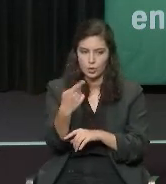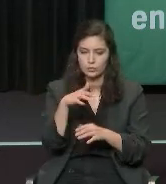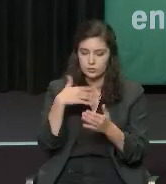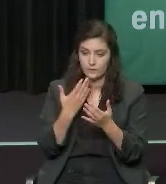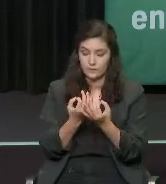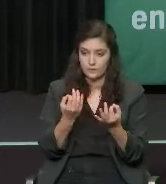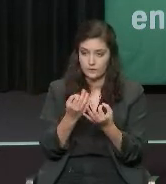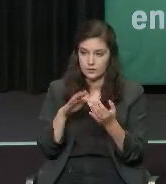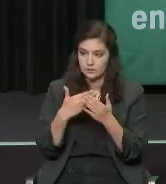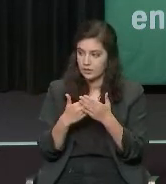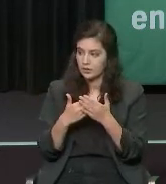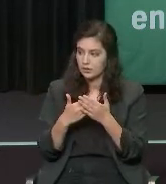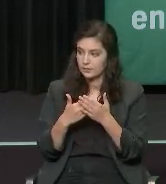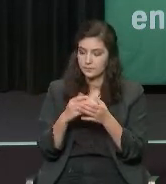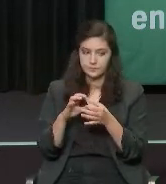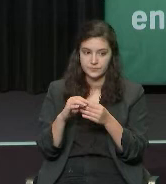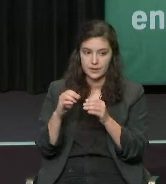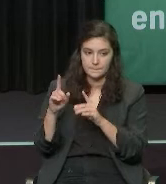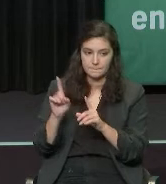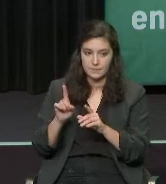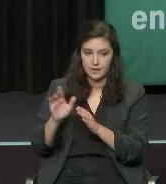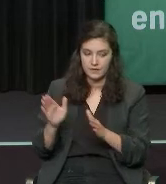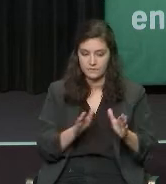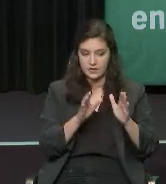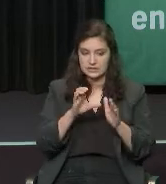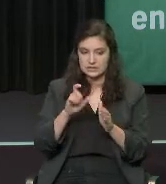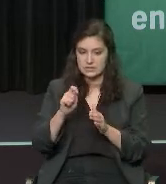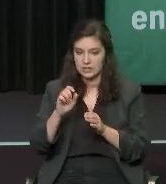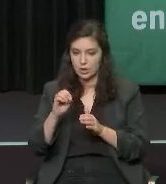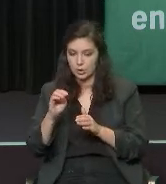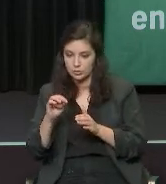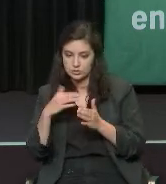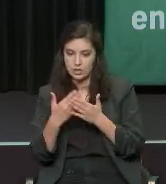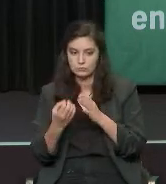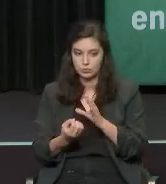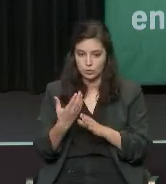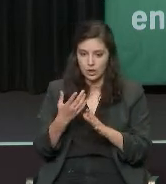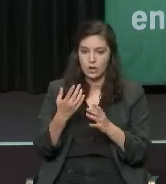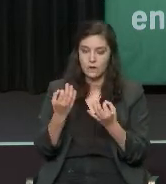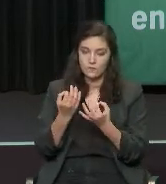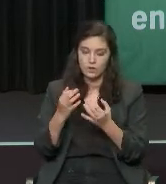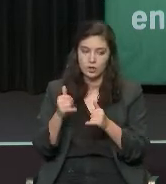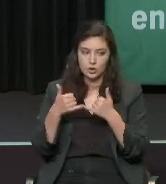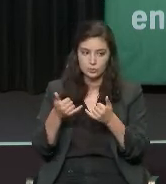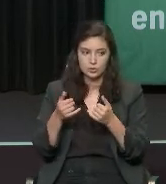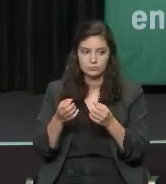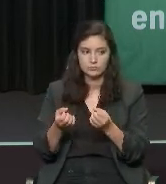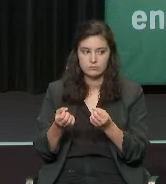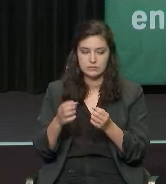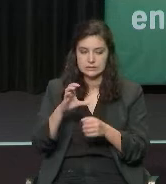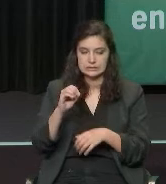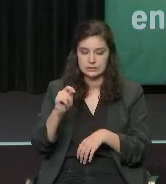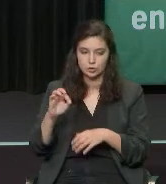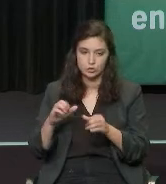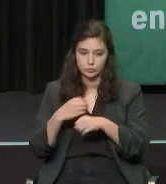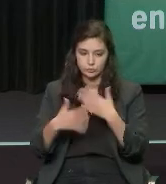the first phase of the Global Stocktake, the CEOS portal was launched and describes all the available CEOS-endorsed